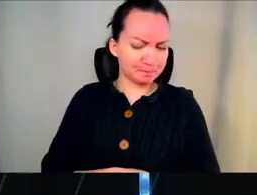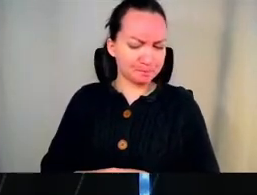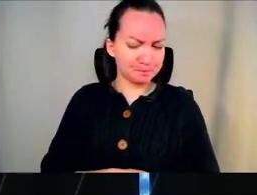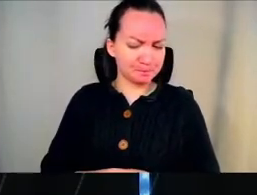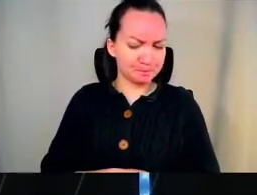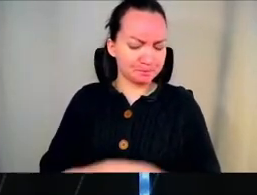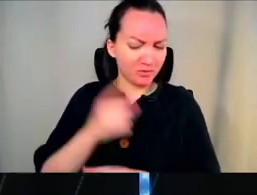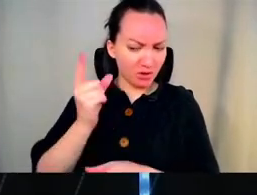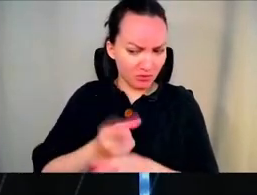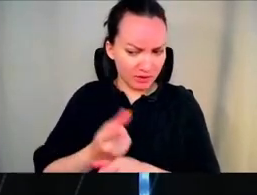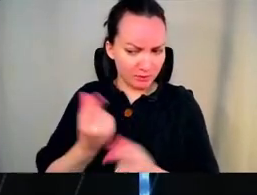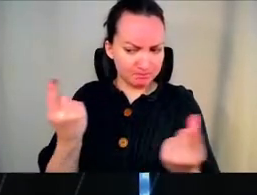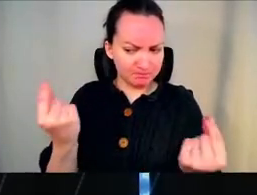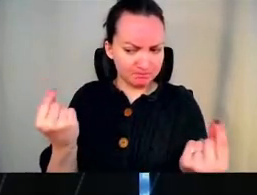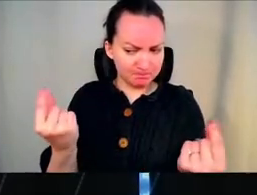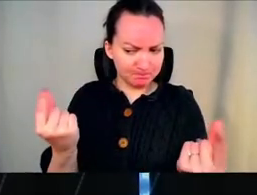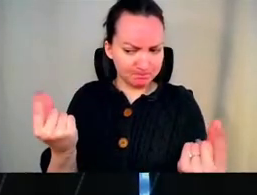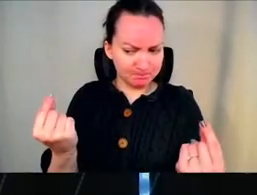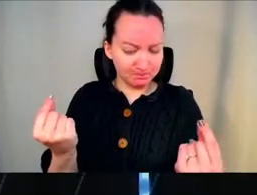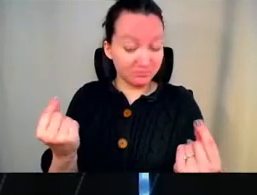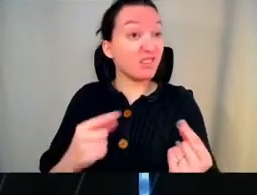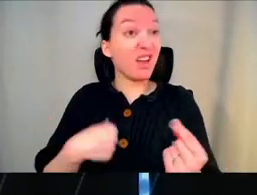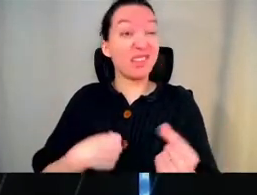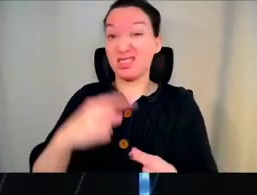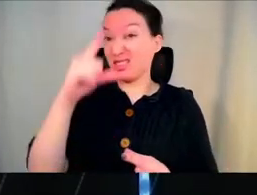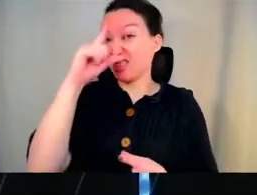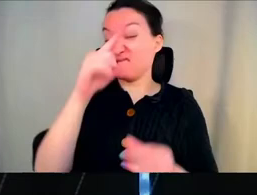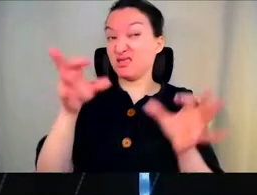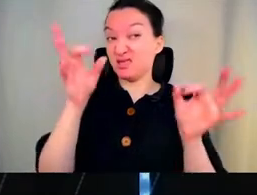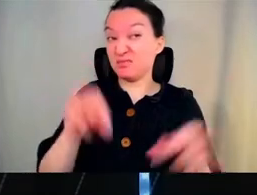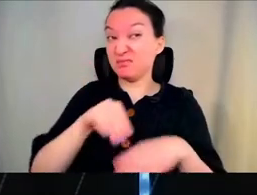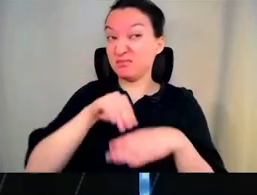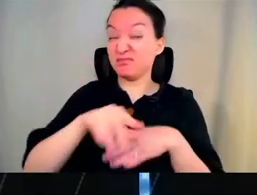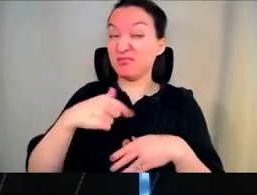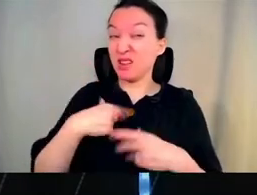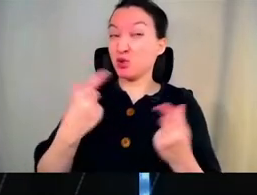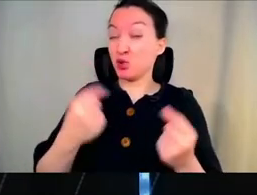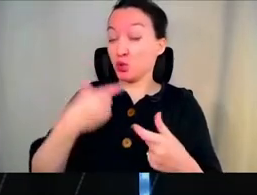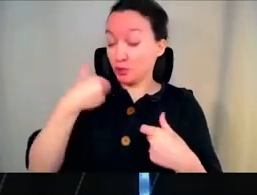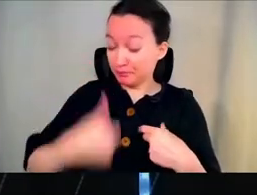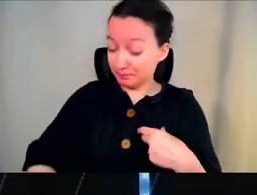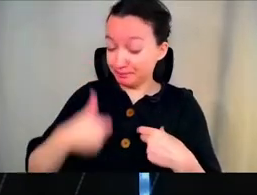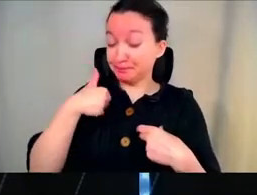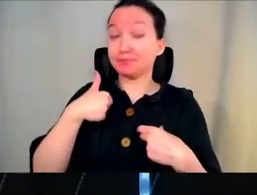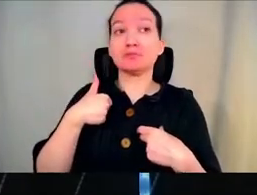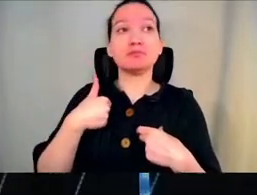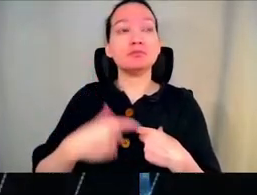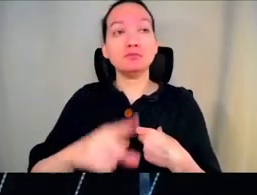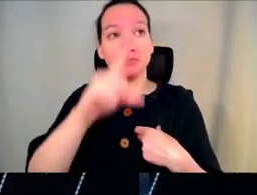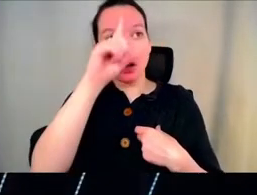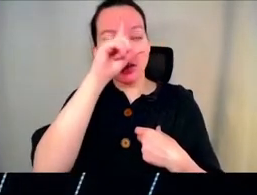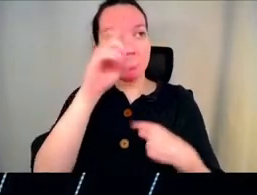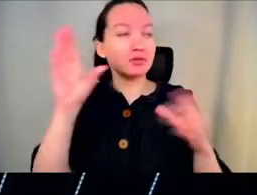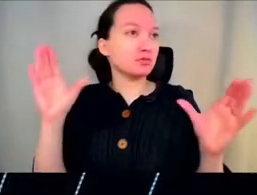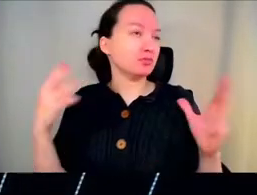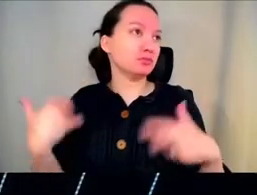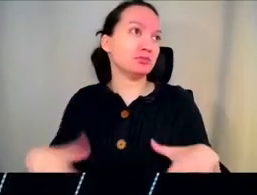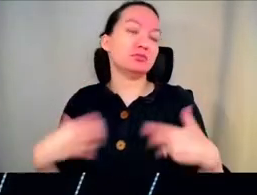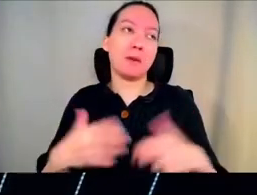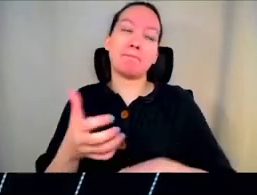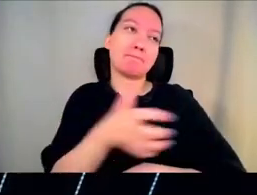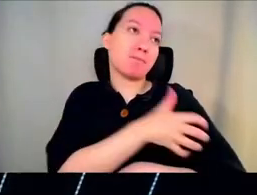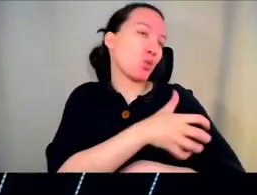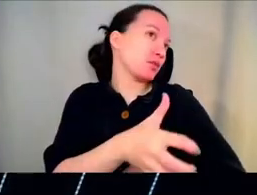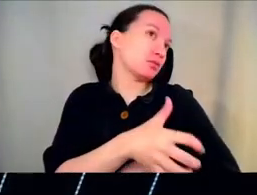this a right thing to be thinking about? Because what I think about determines what I do and who I am. Thoughts are incredibly